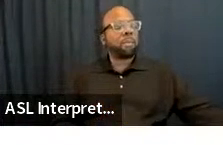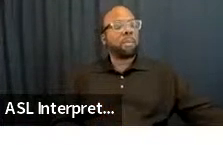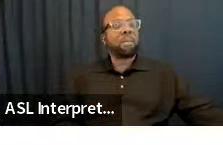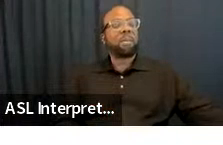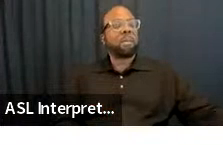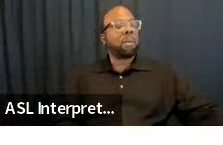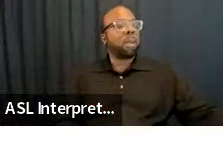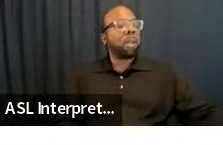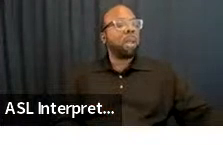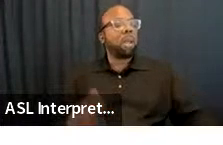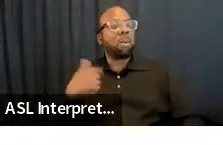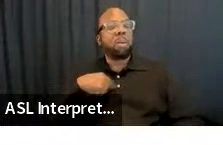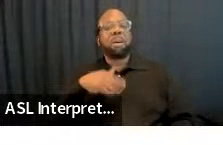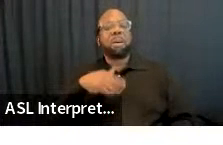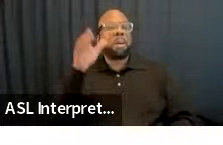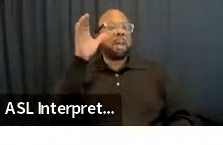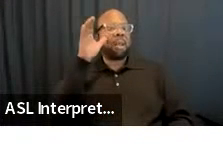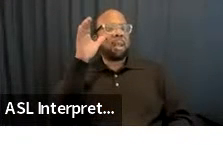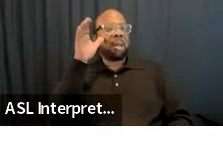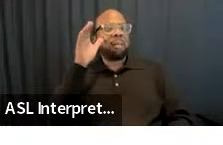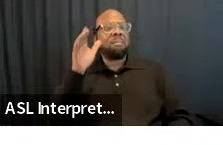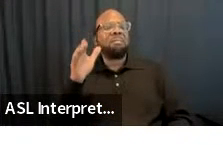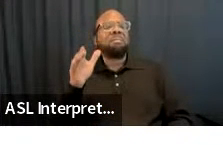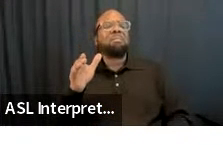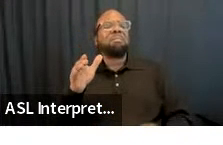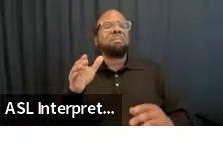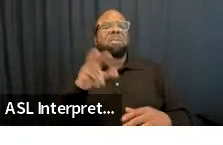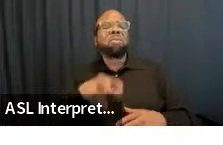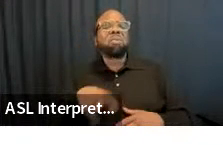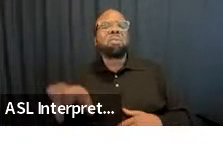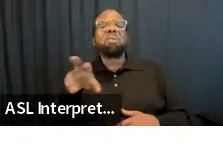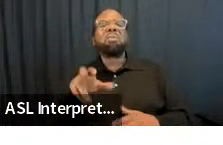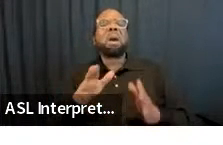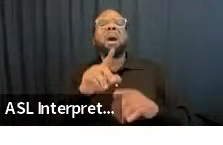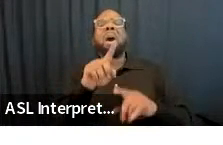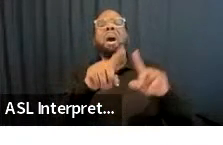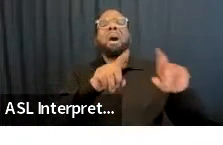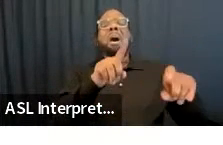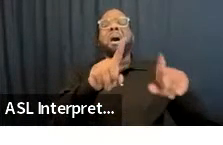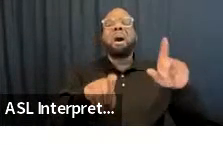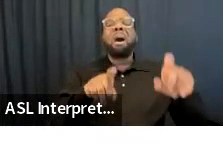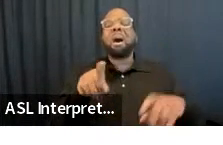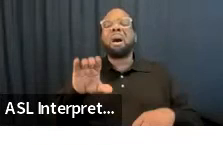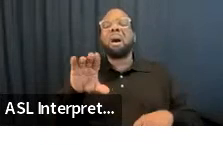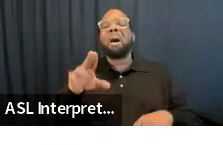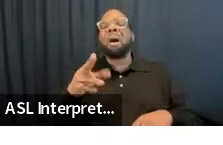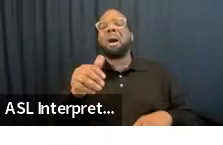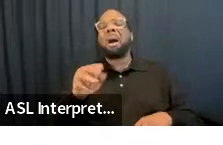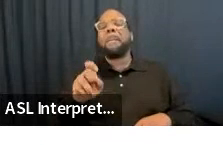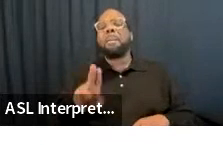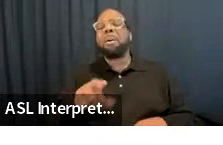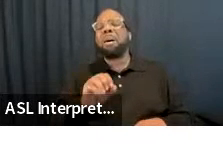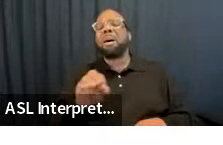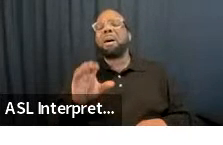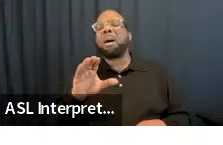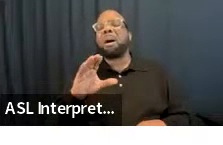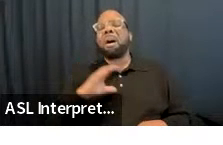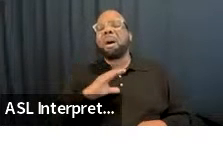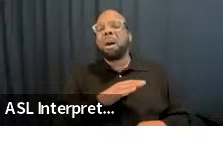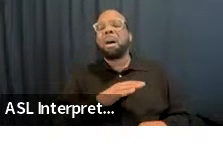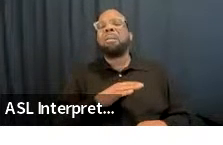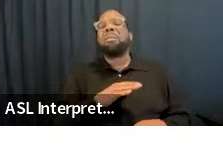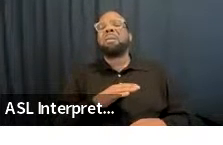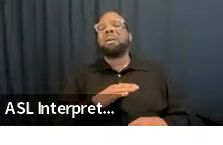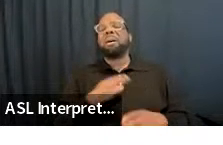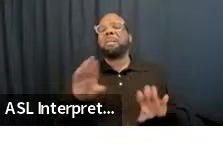We've been on a listening tour at City Planning for much of the last year, asking chambers of commerce, business improvement districts, industrial service